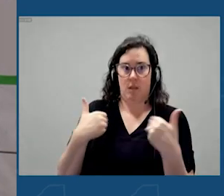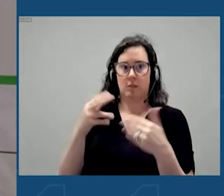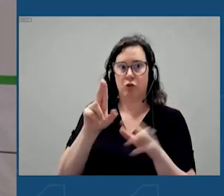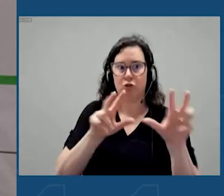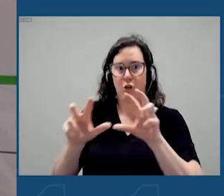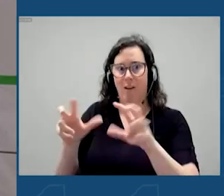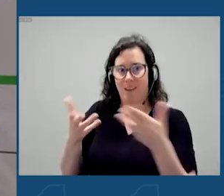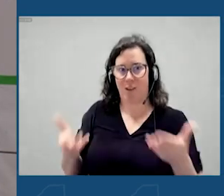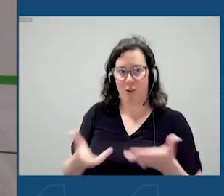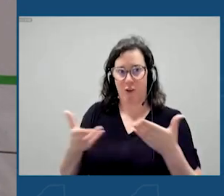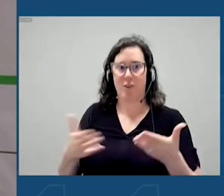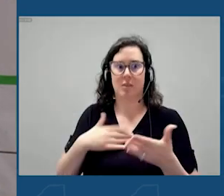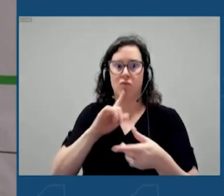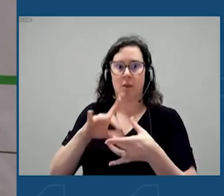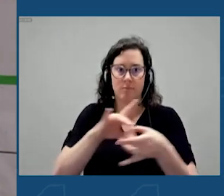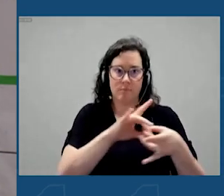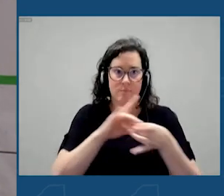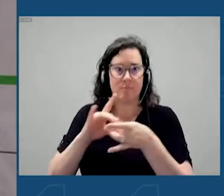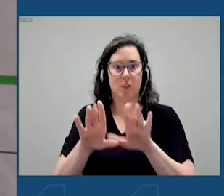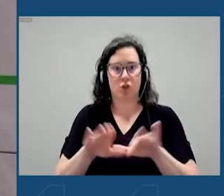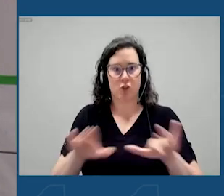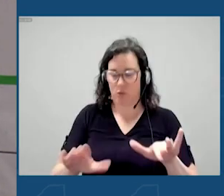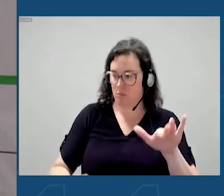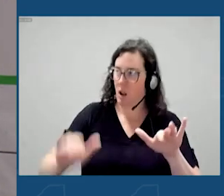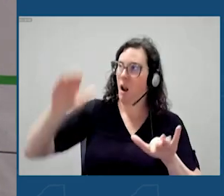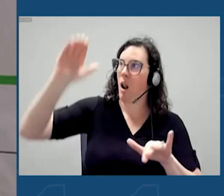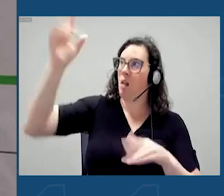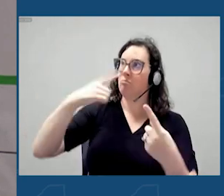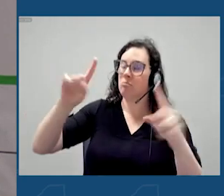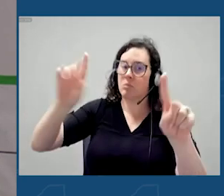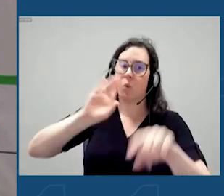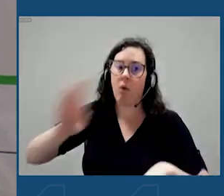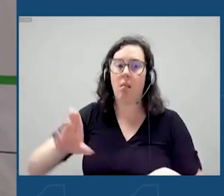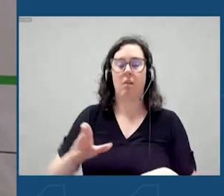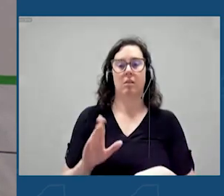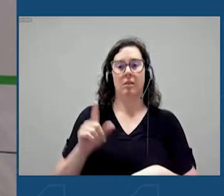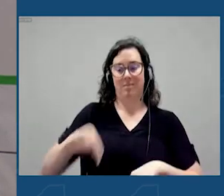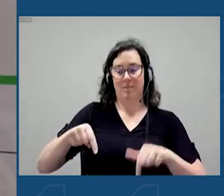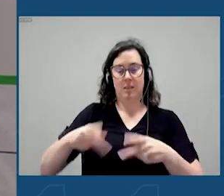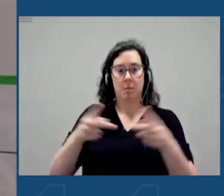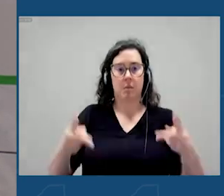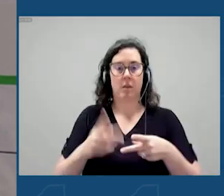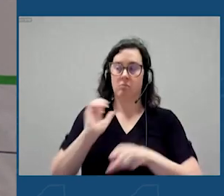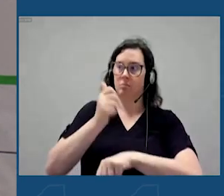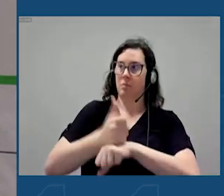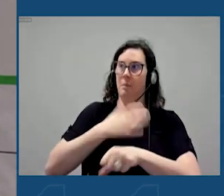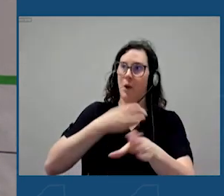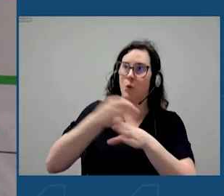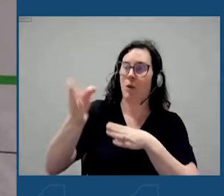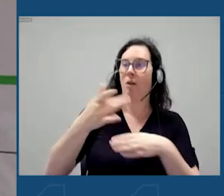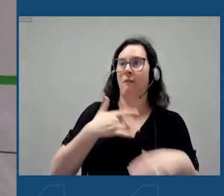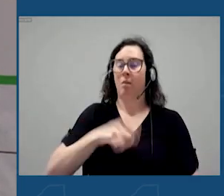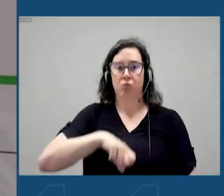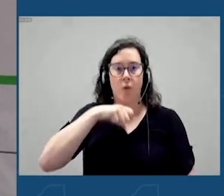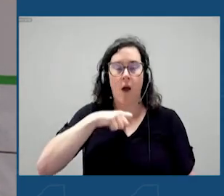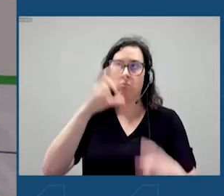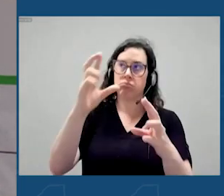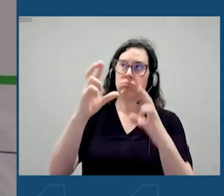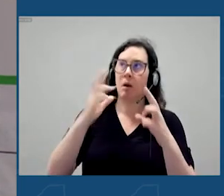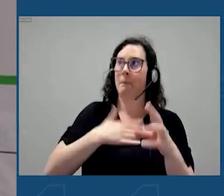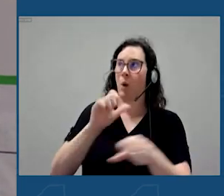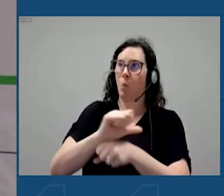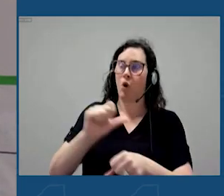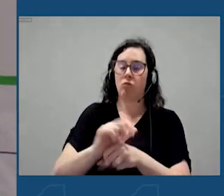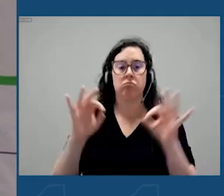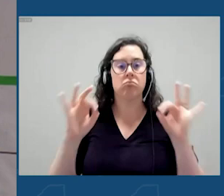in their care. Vivvi is a place where they can build their careers with dignity and respect for the profound work that they do. We're working tirelessly to